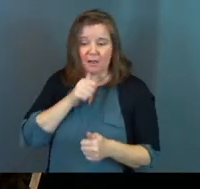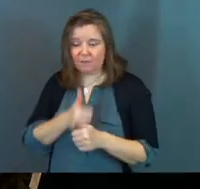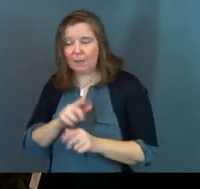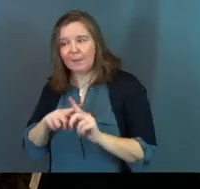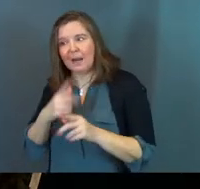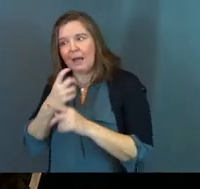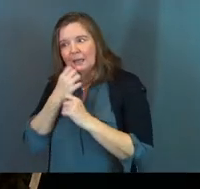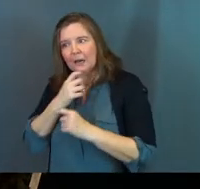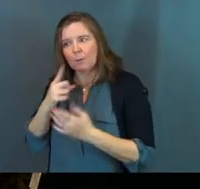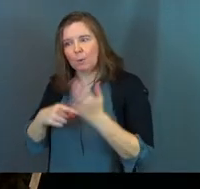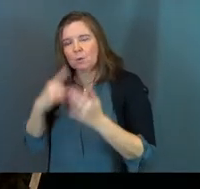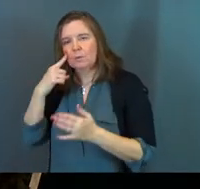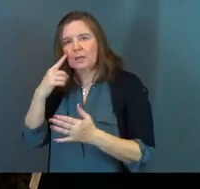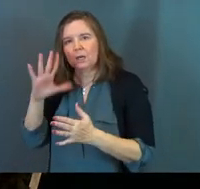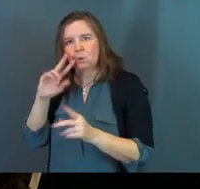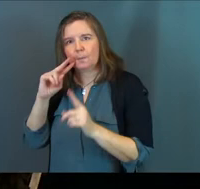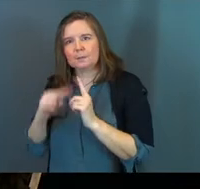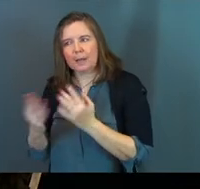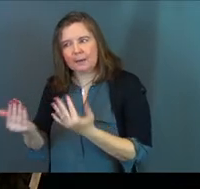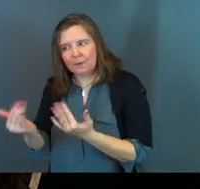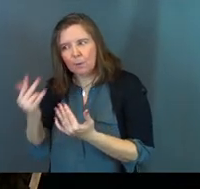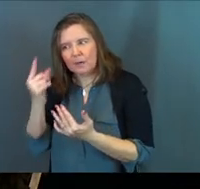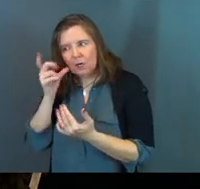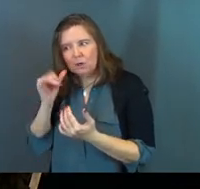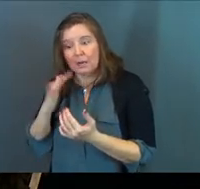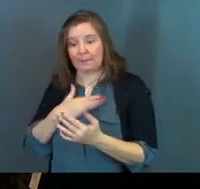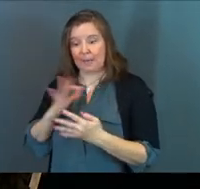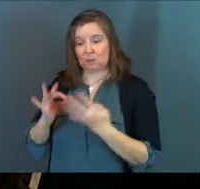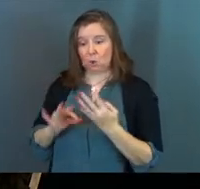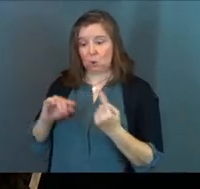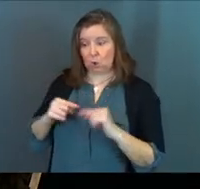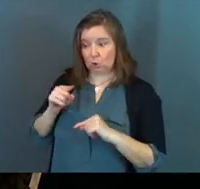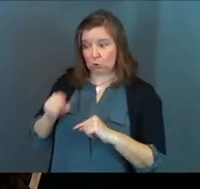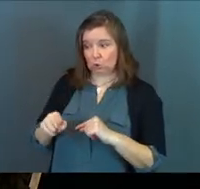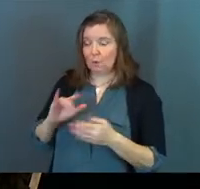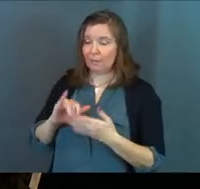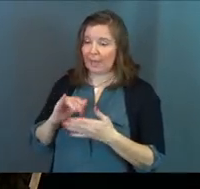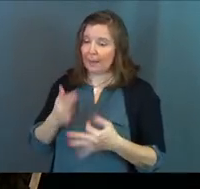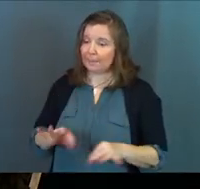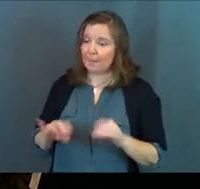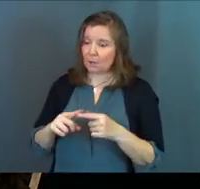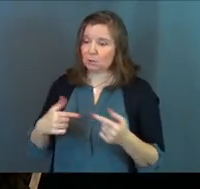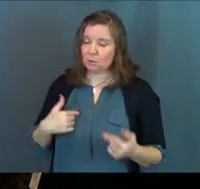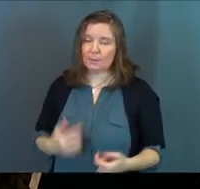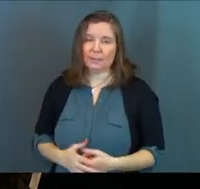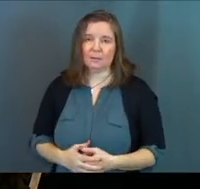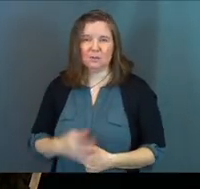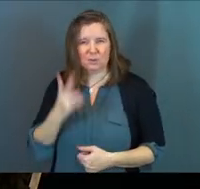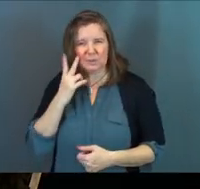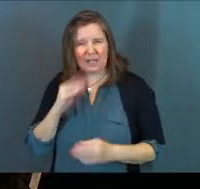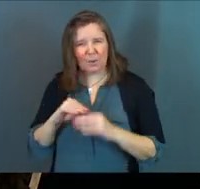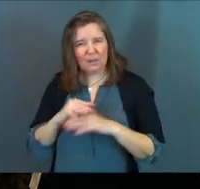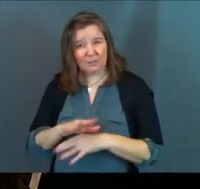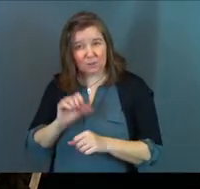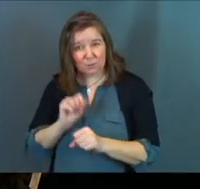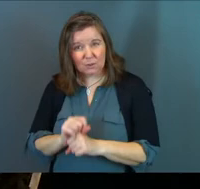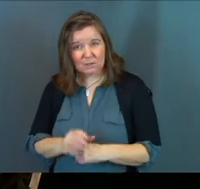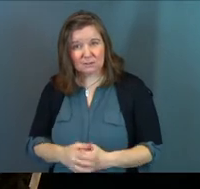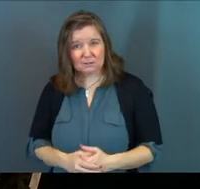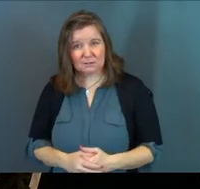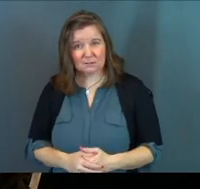about your perspective. And if my choice over here hurts you, that matters to me. Do you see how influence